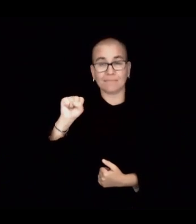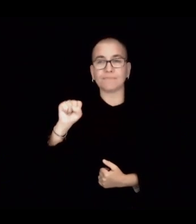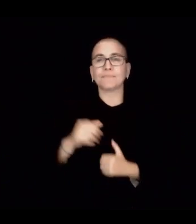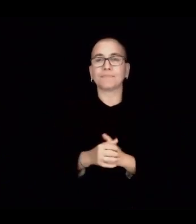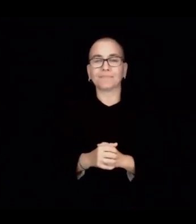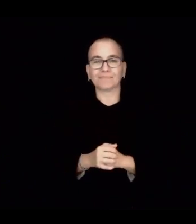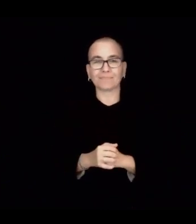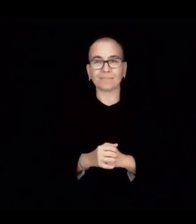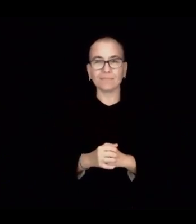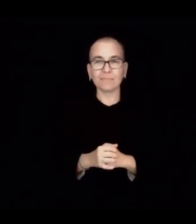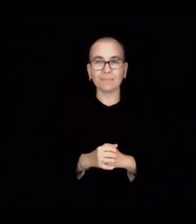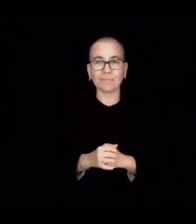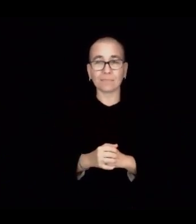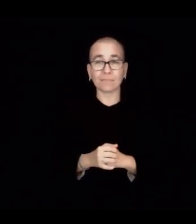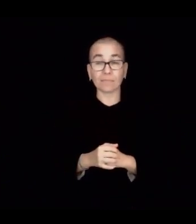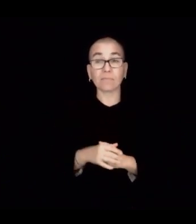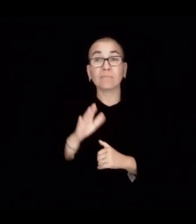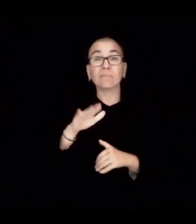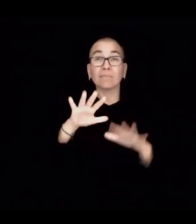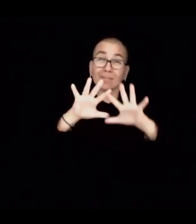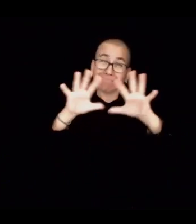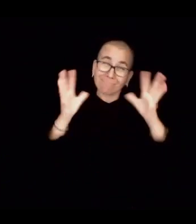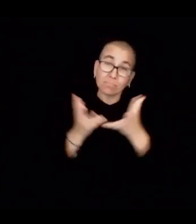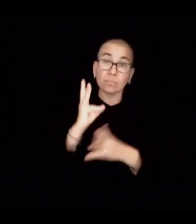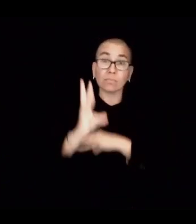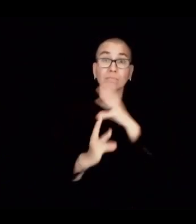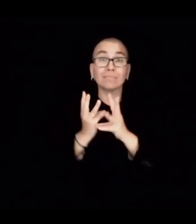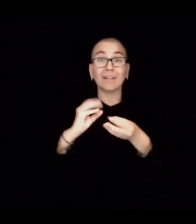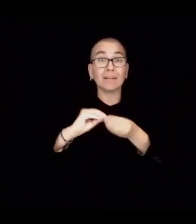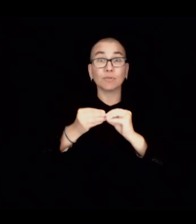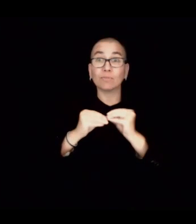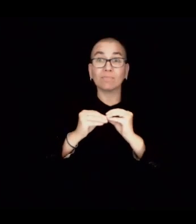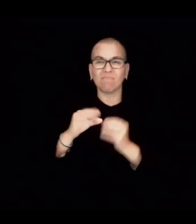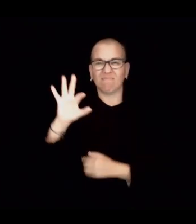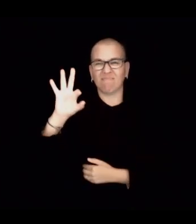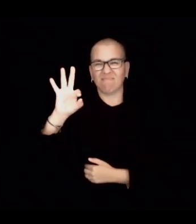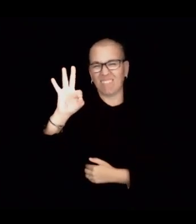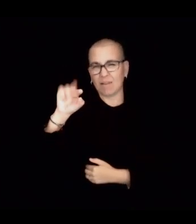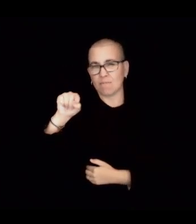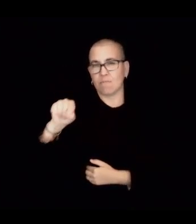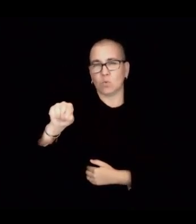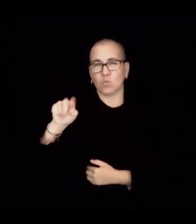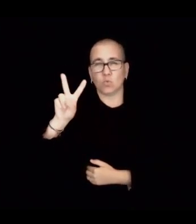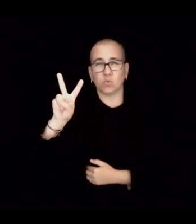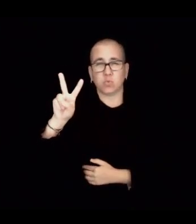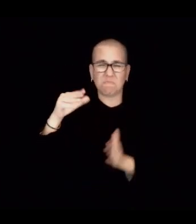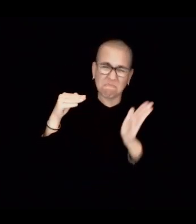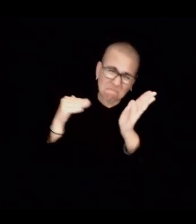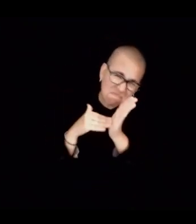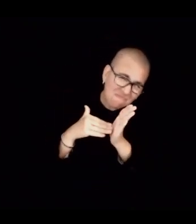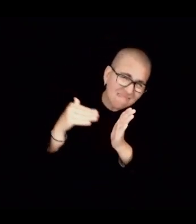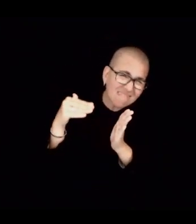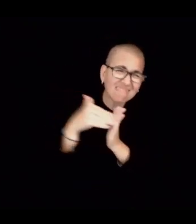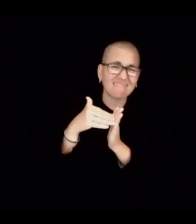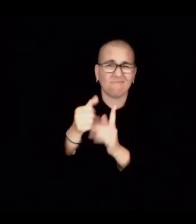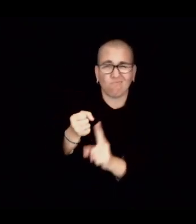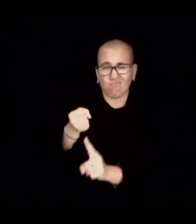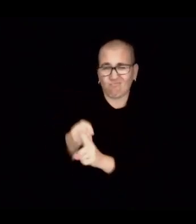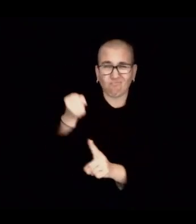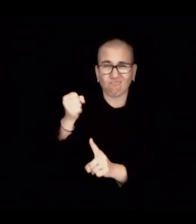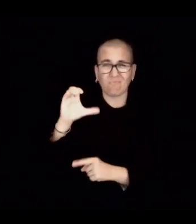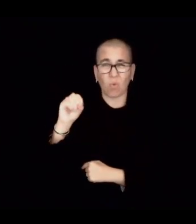of this morning was over 9.2 million cases and 477,000 deaths. And in the